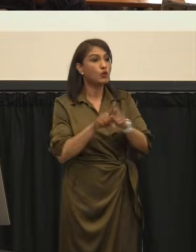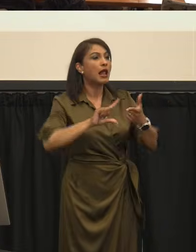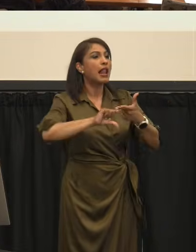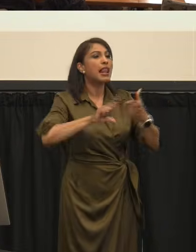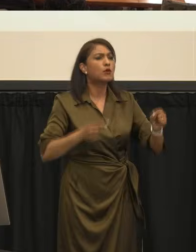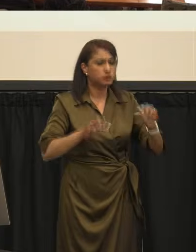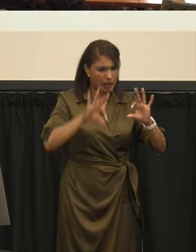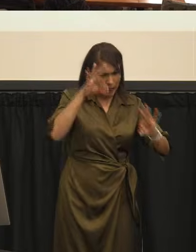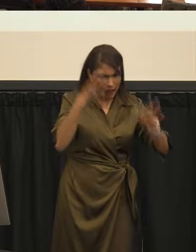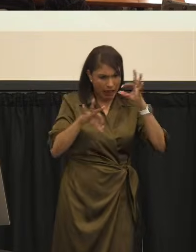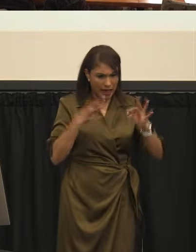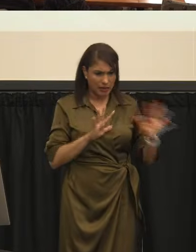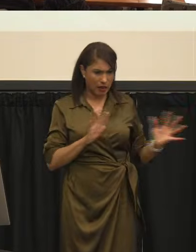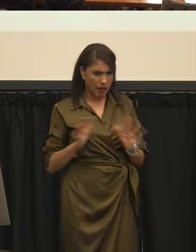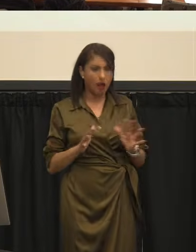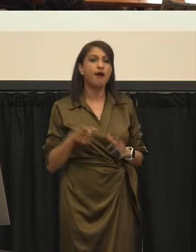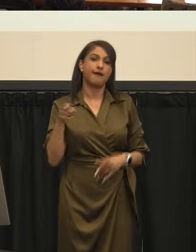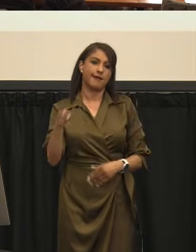digital learning tools,